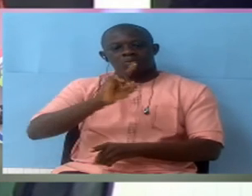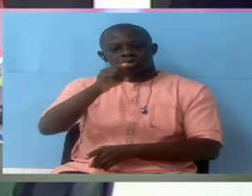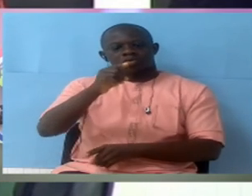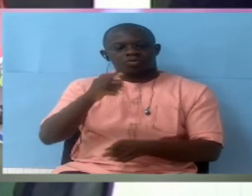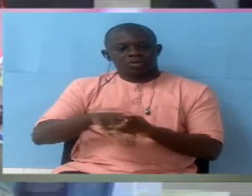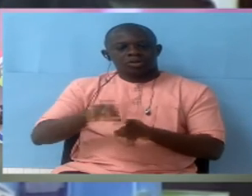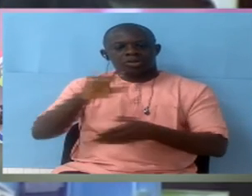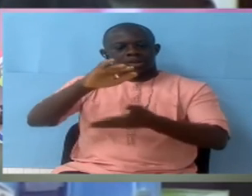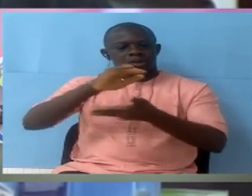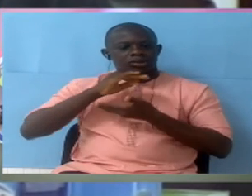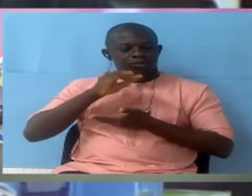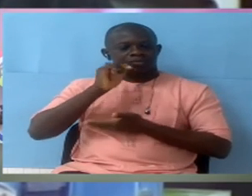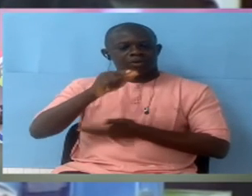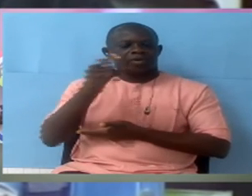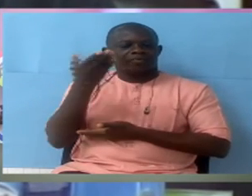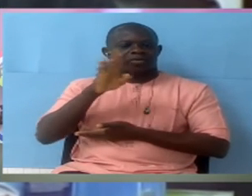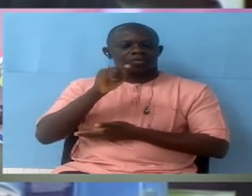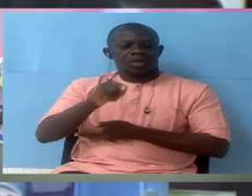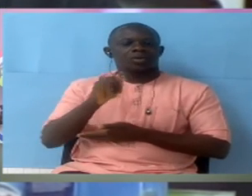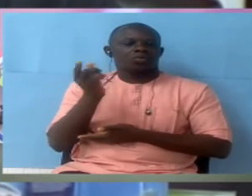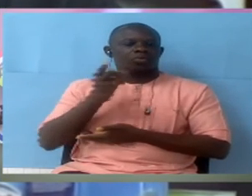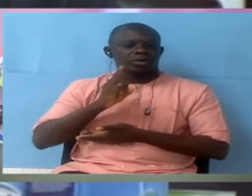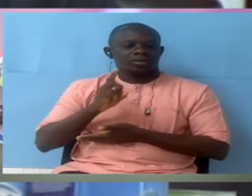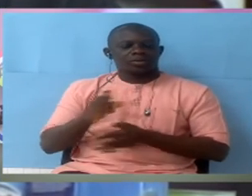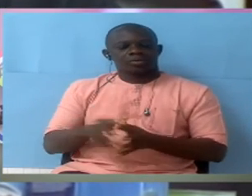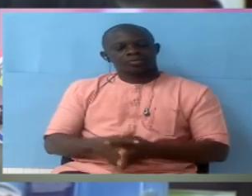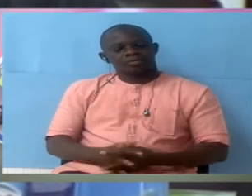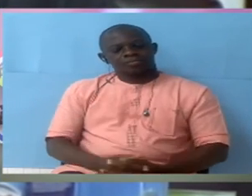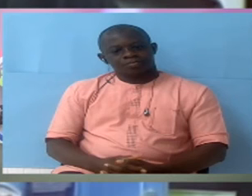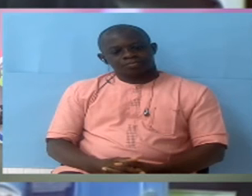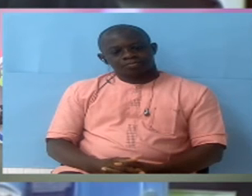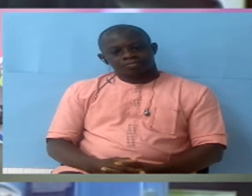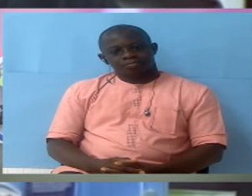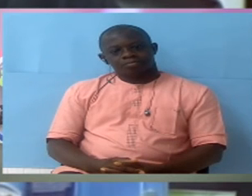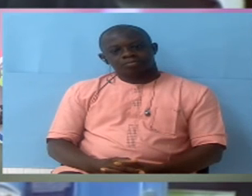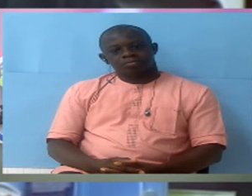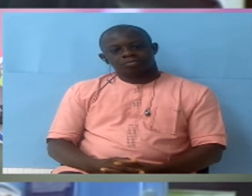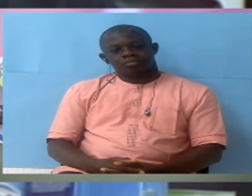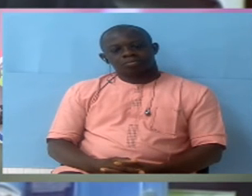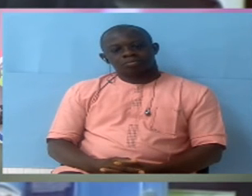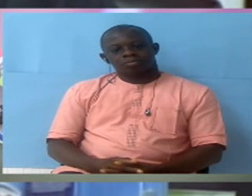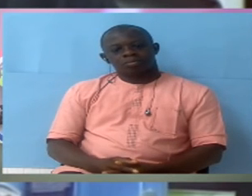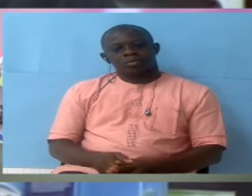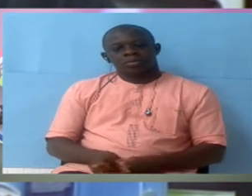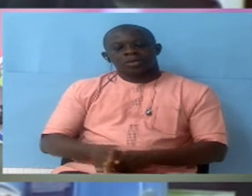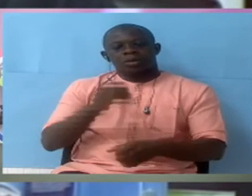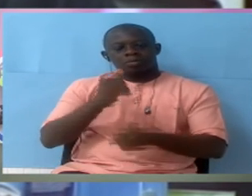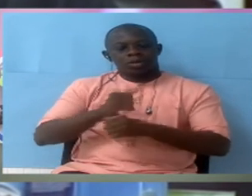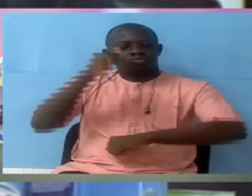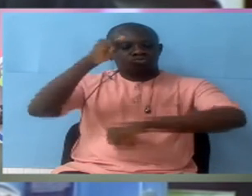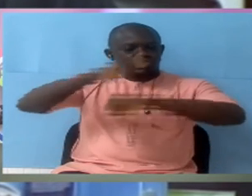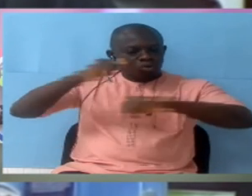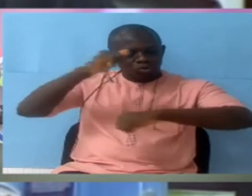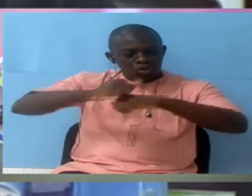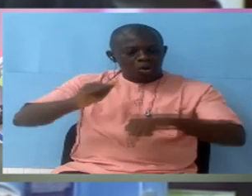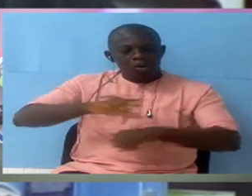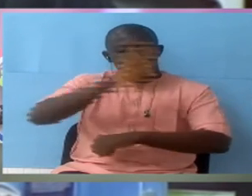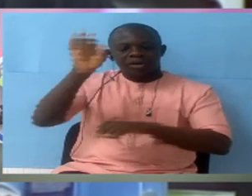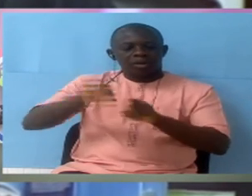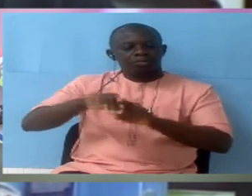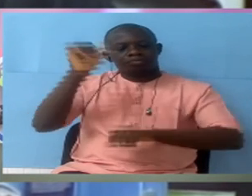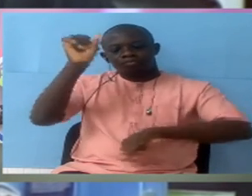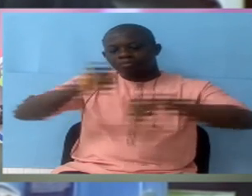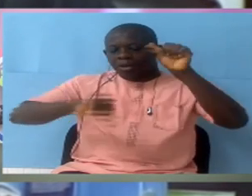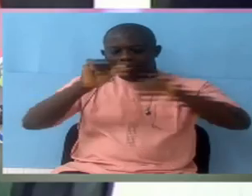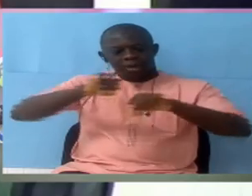that yo lo am ci fay ci ligey bu baax bobu nga def gruesome appalling torture metital